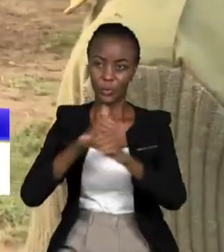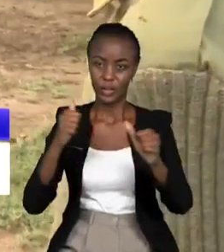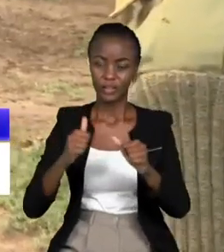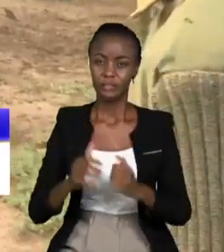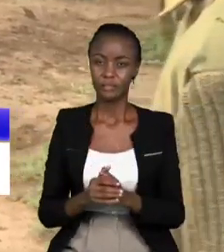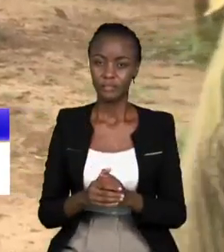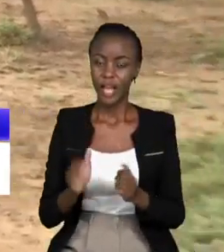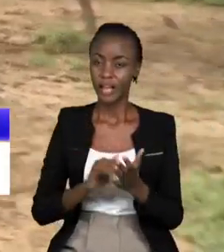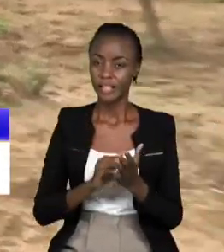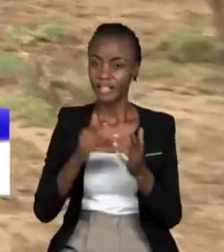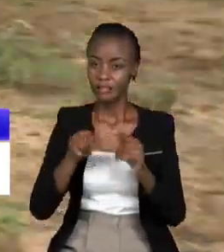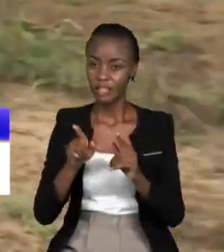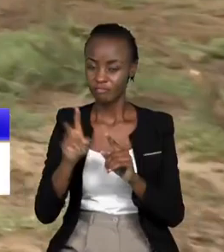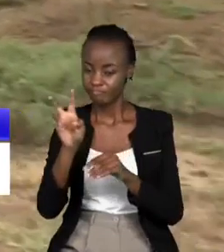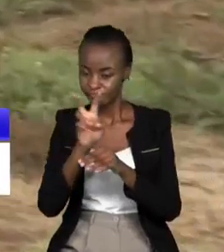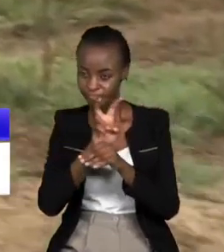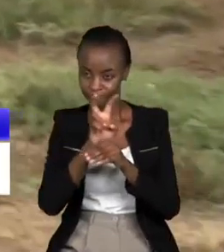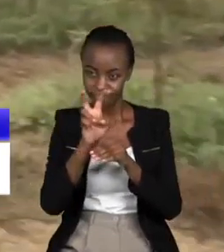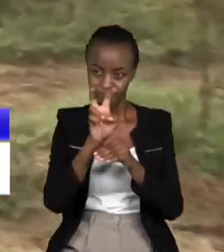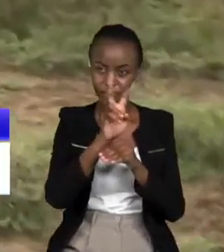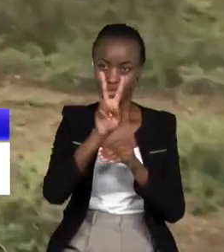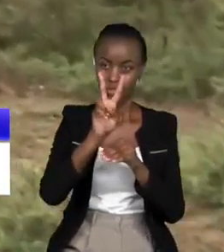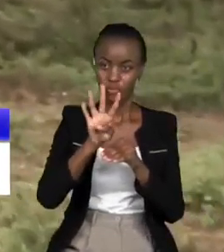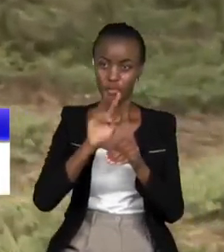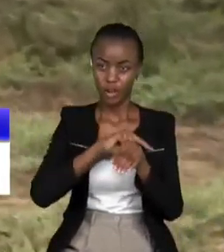guards also keep eye on them 24 hours a day.